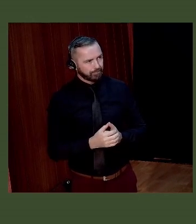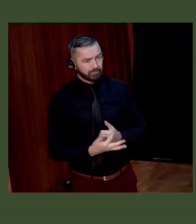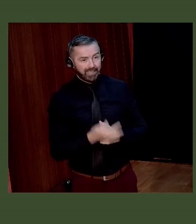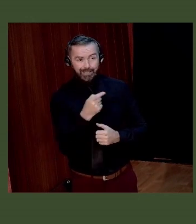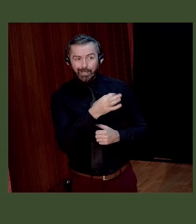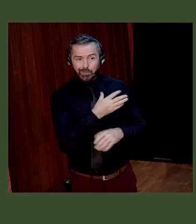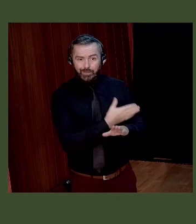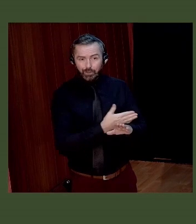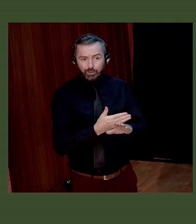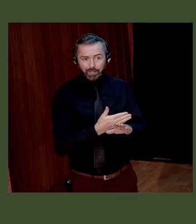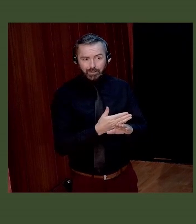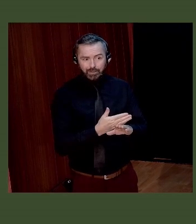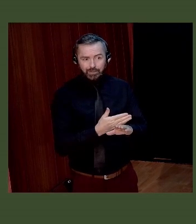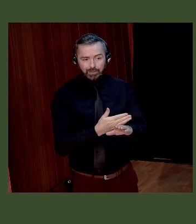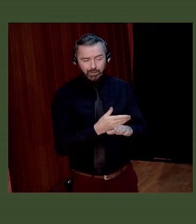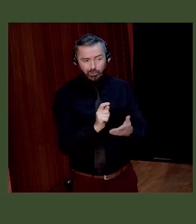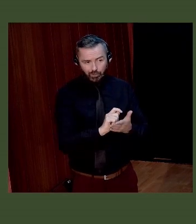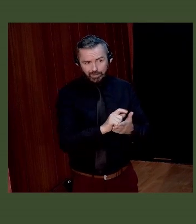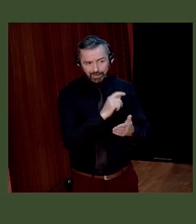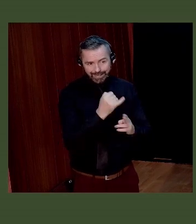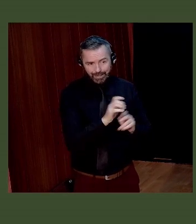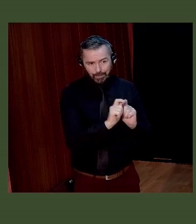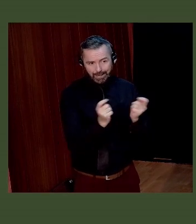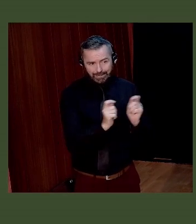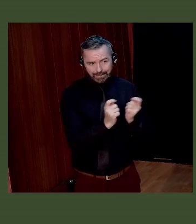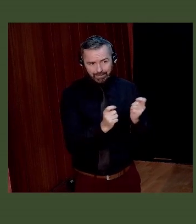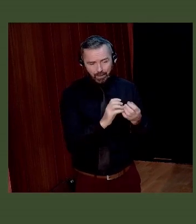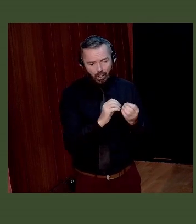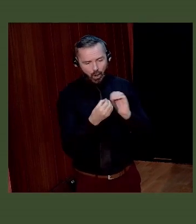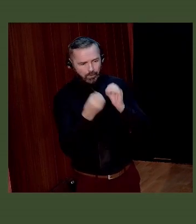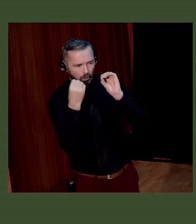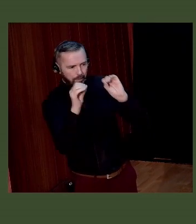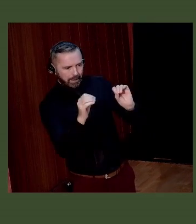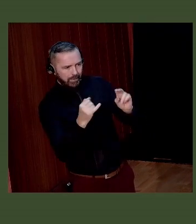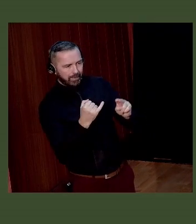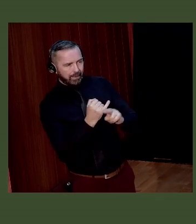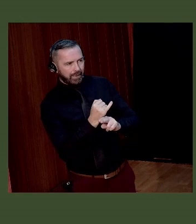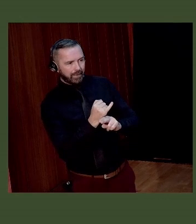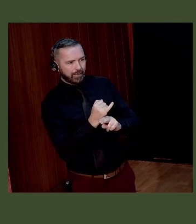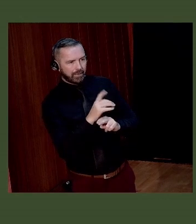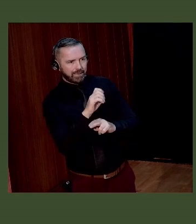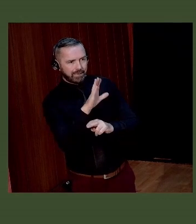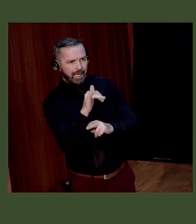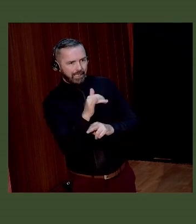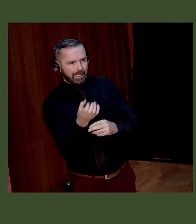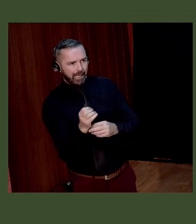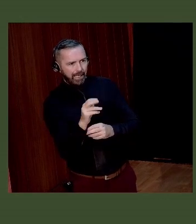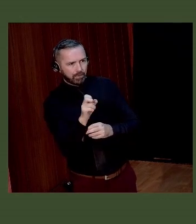If that was a good start, according to the writers from Clive, the opposite opinion was read in the Daily